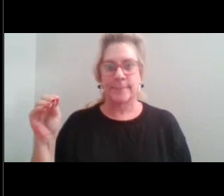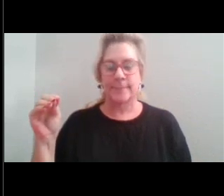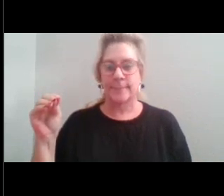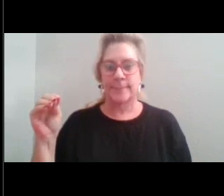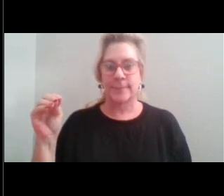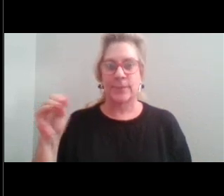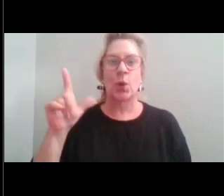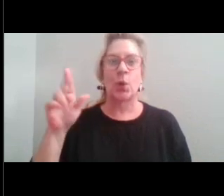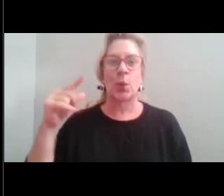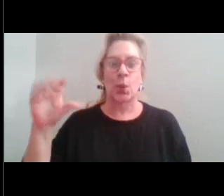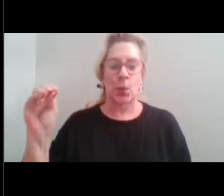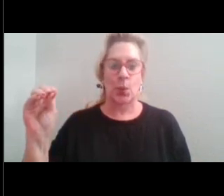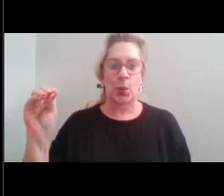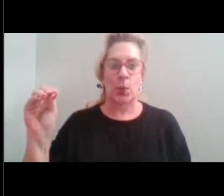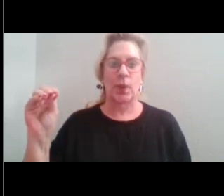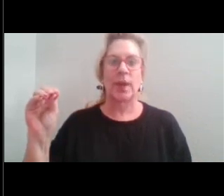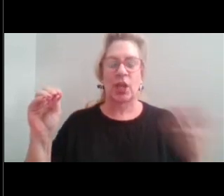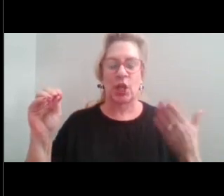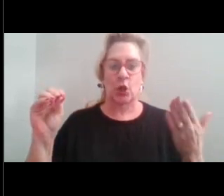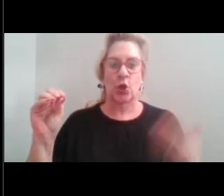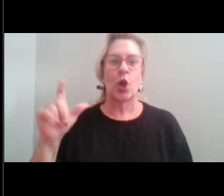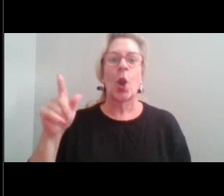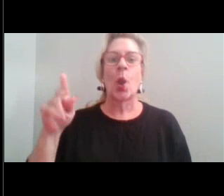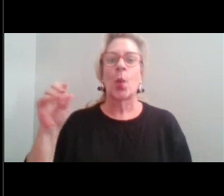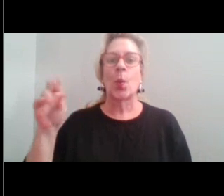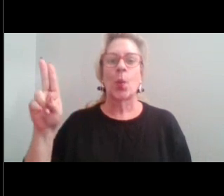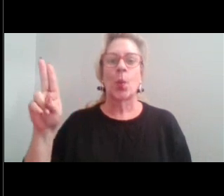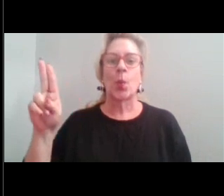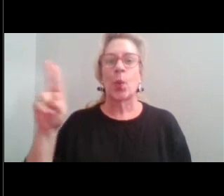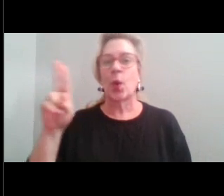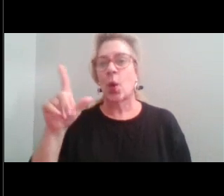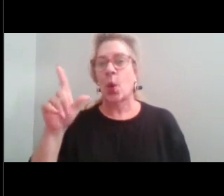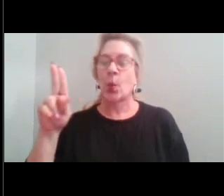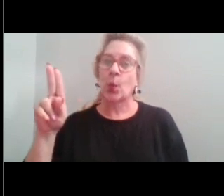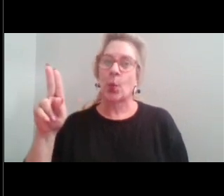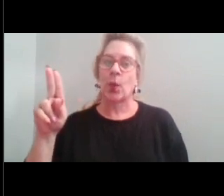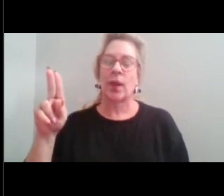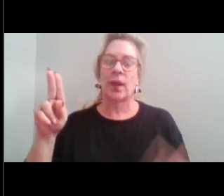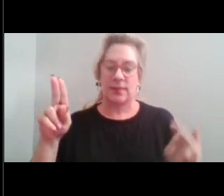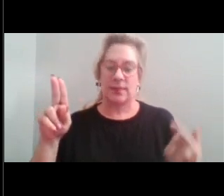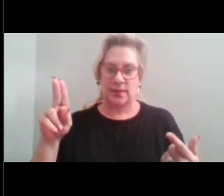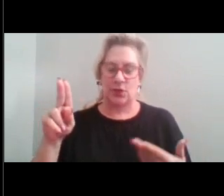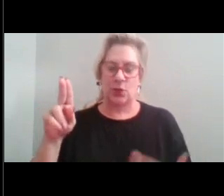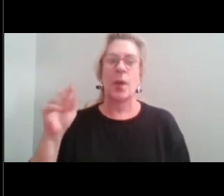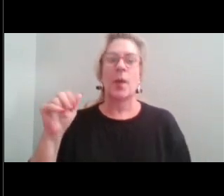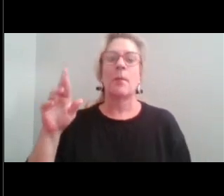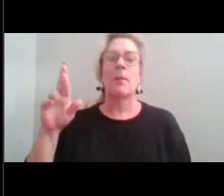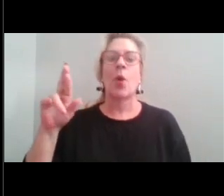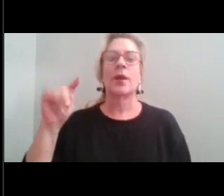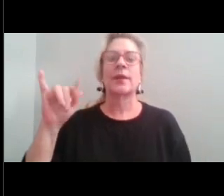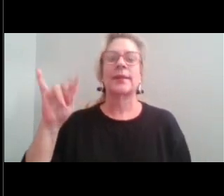Commissioner Lugo. Commissioner Liu. Commissioner Martinez.